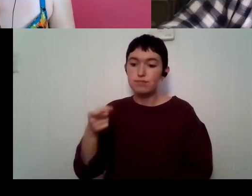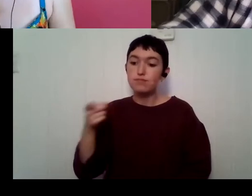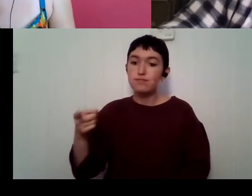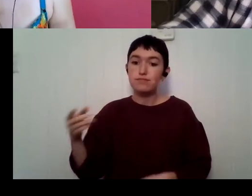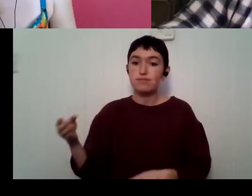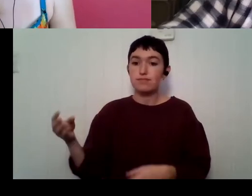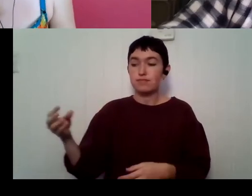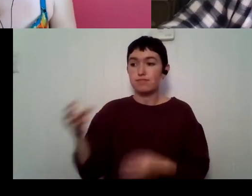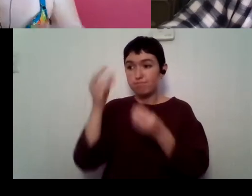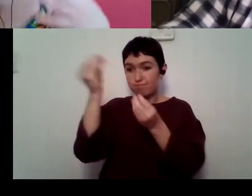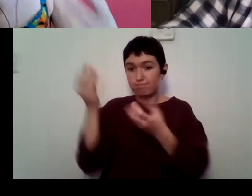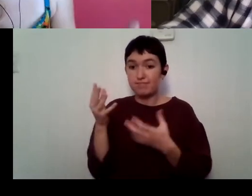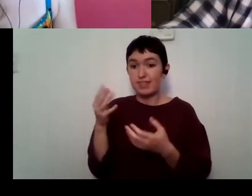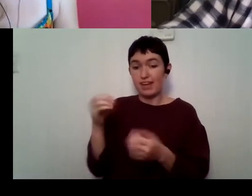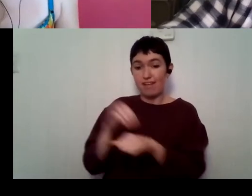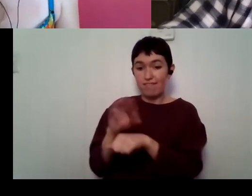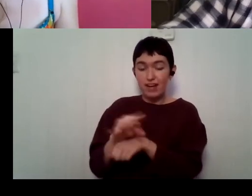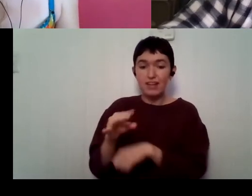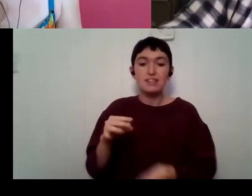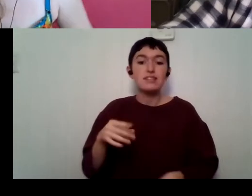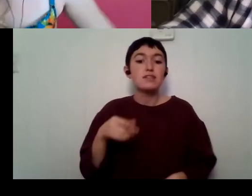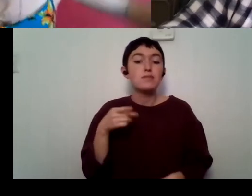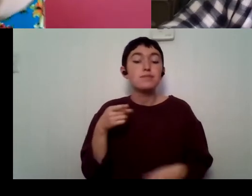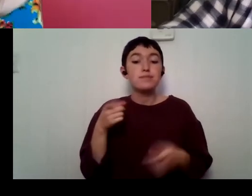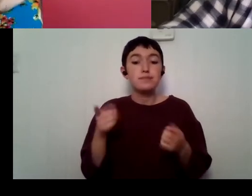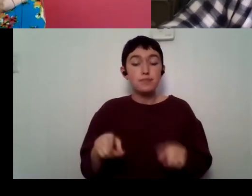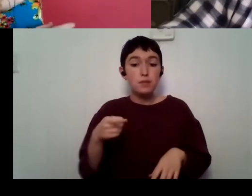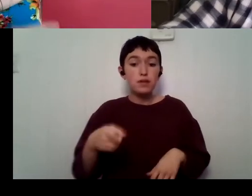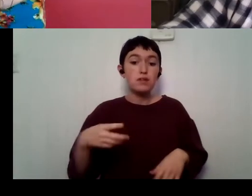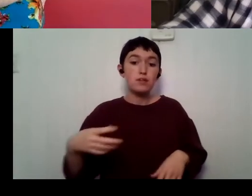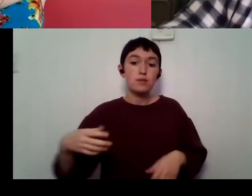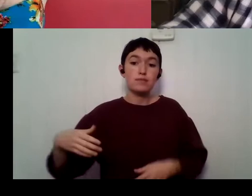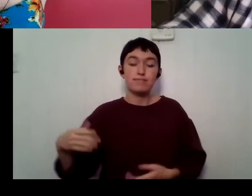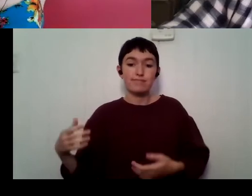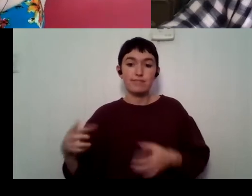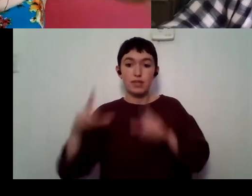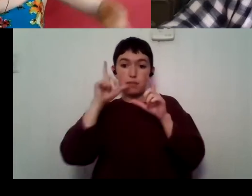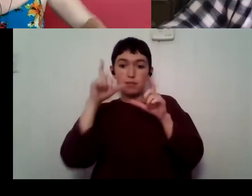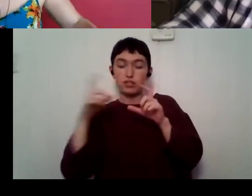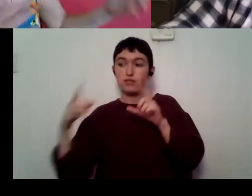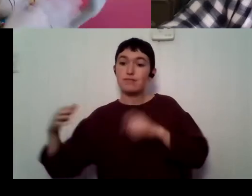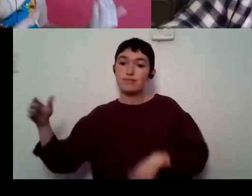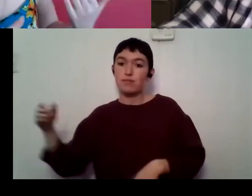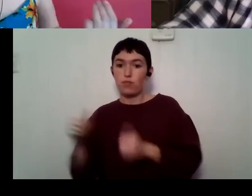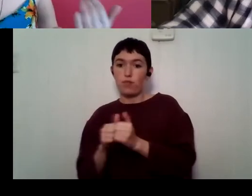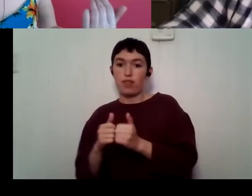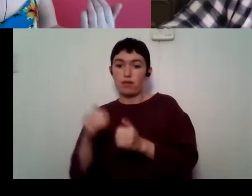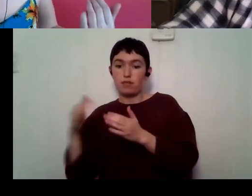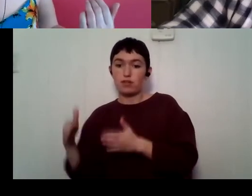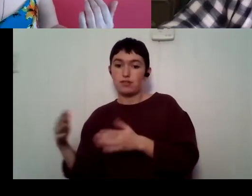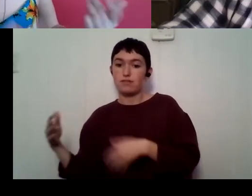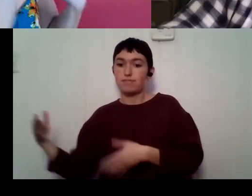that I continue is when you take photos with somebody, you know, as you take a photo like, hey, and you look at the camera, she says, no, look at each